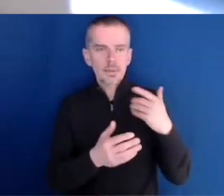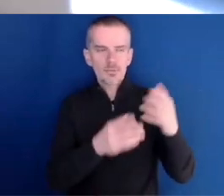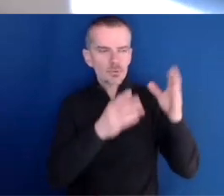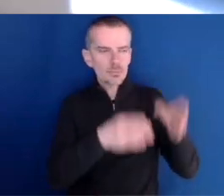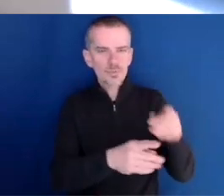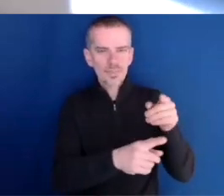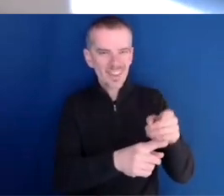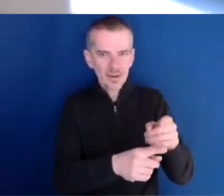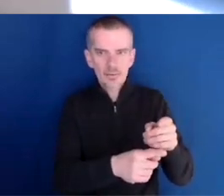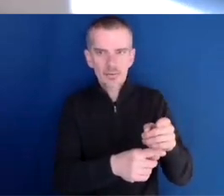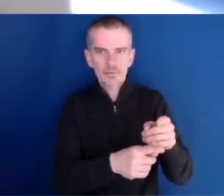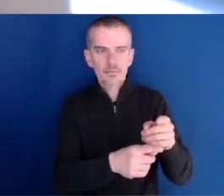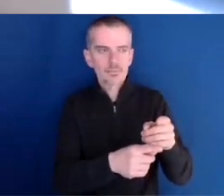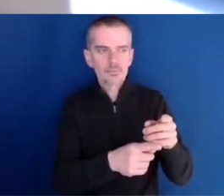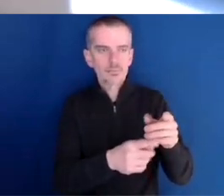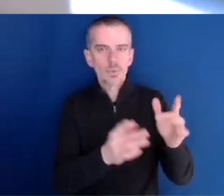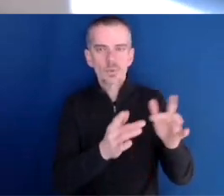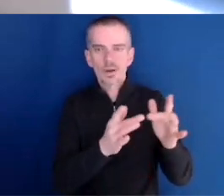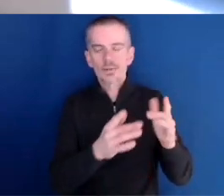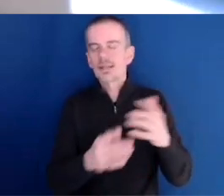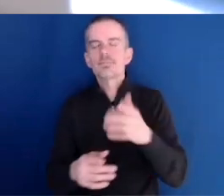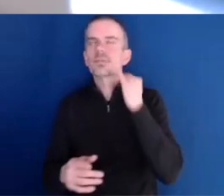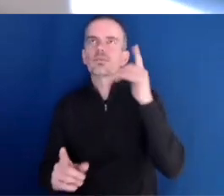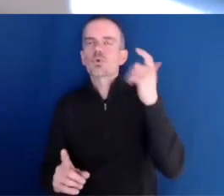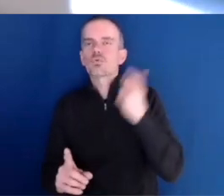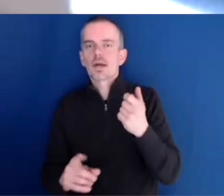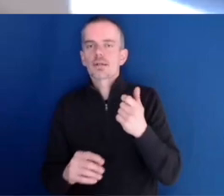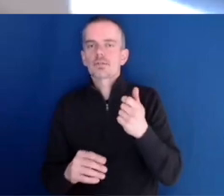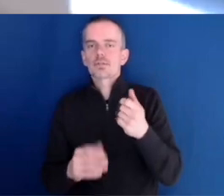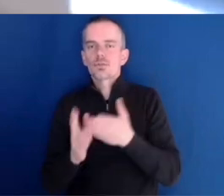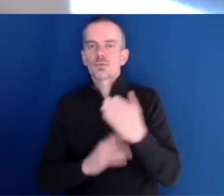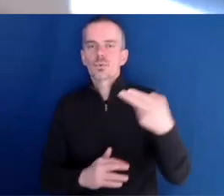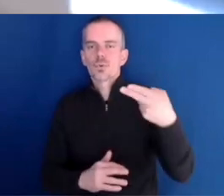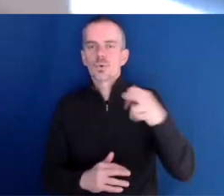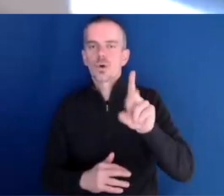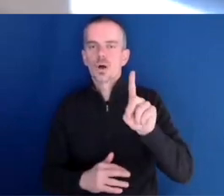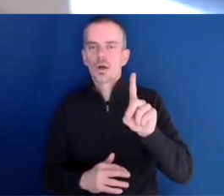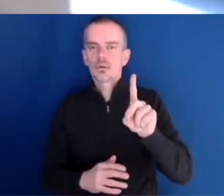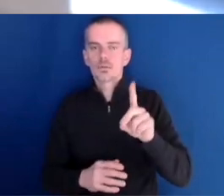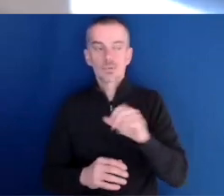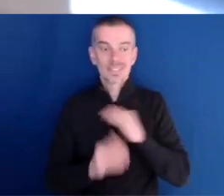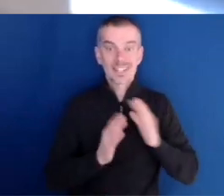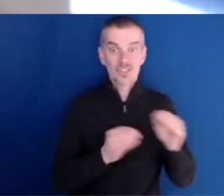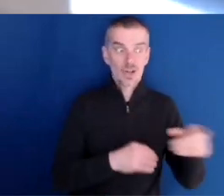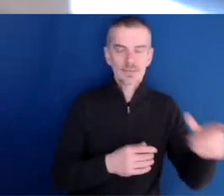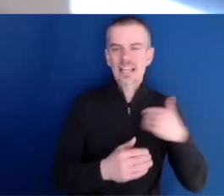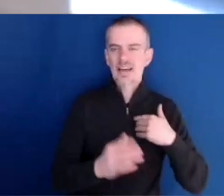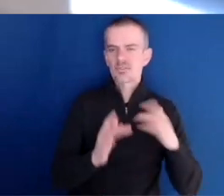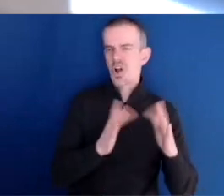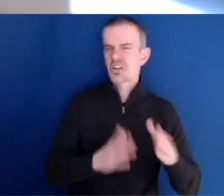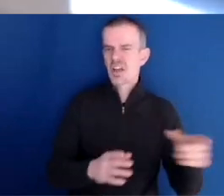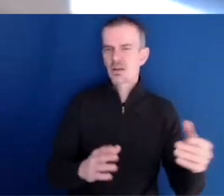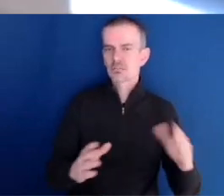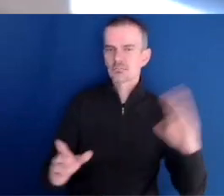contact at HUD if you have a grant with HUD, for example. And they might be able to try to get some information for you.